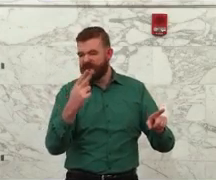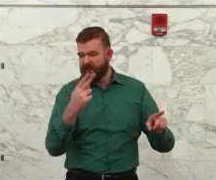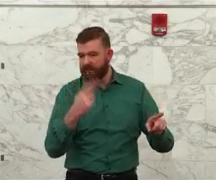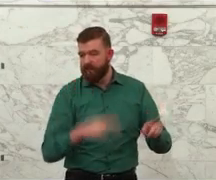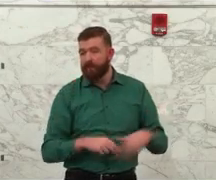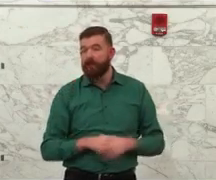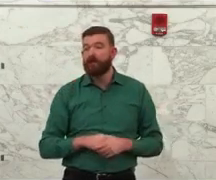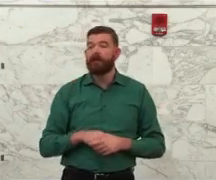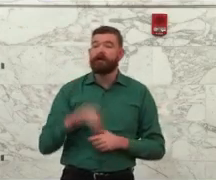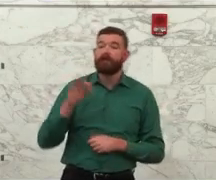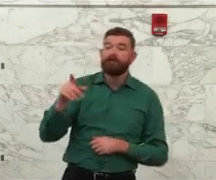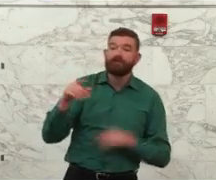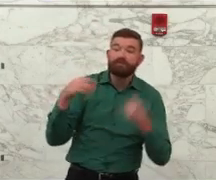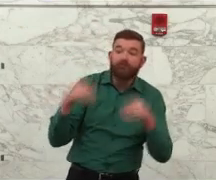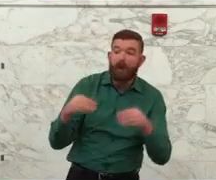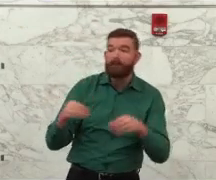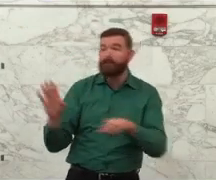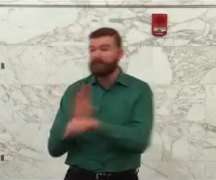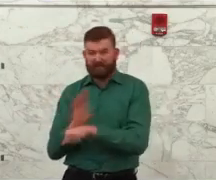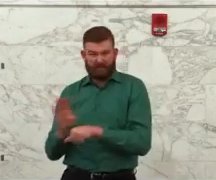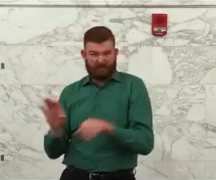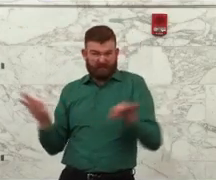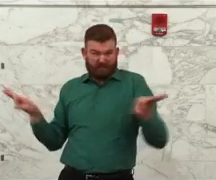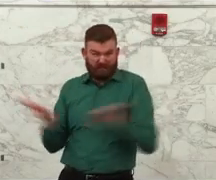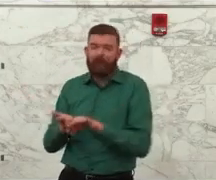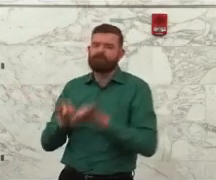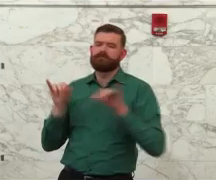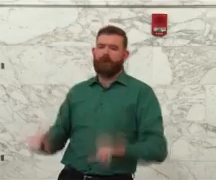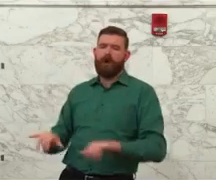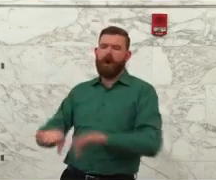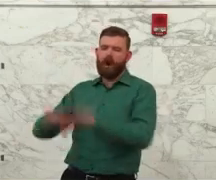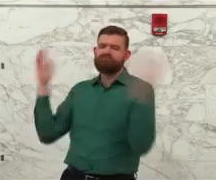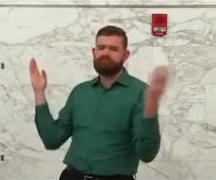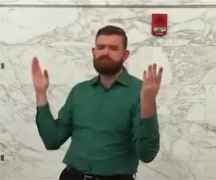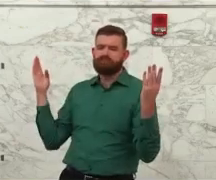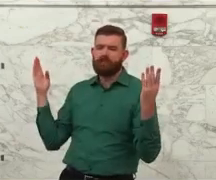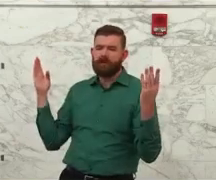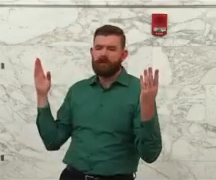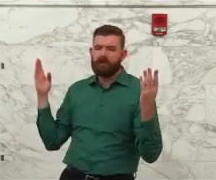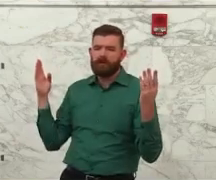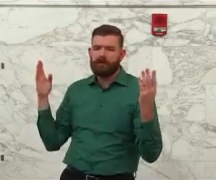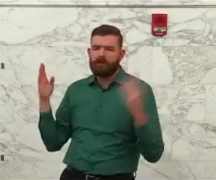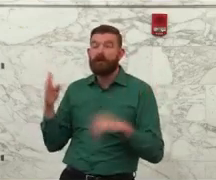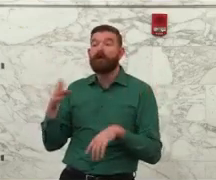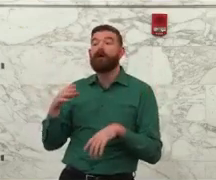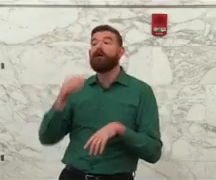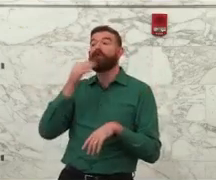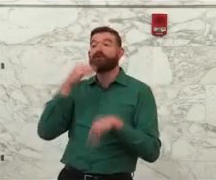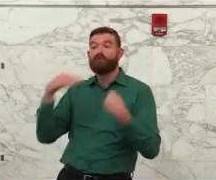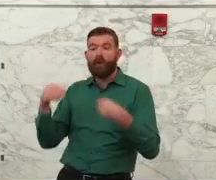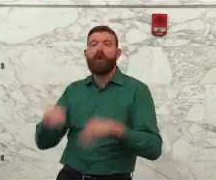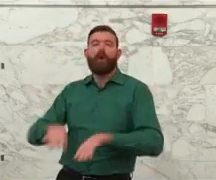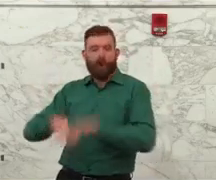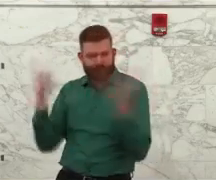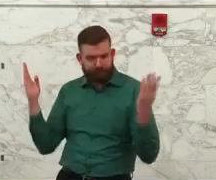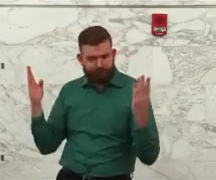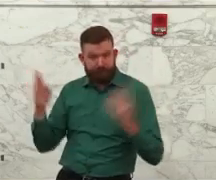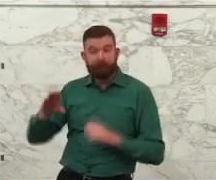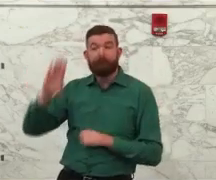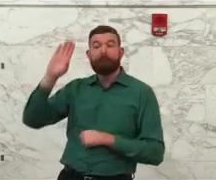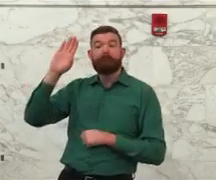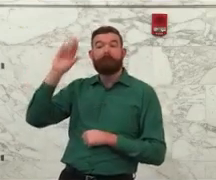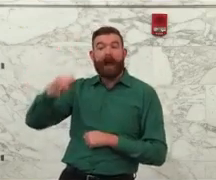and that is an increasingly limited list. Grocery stores and food banks,